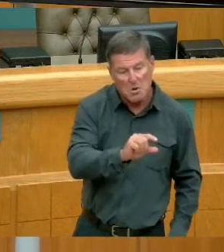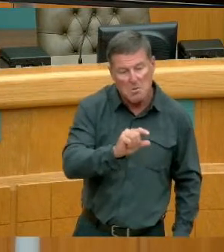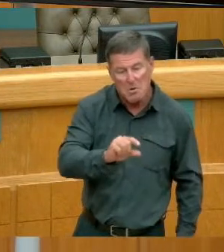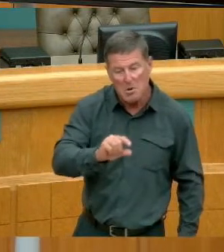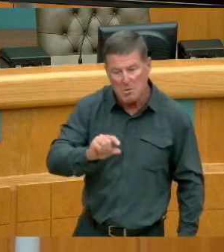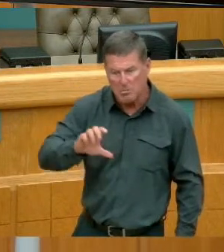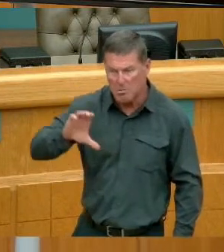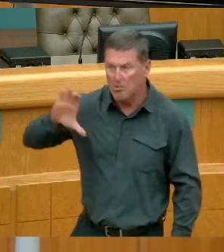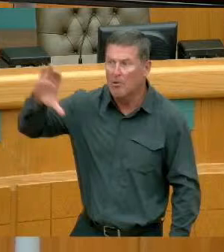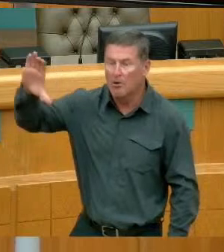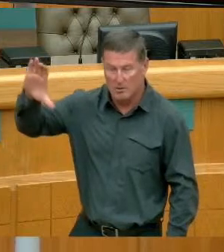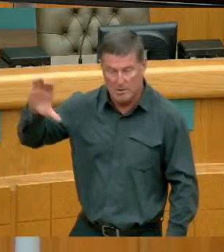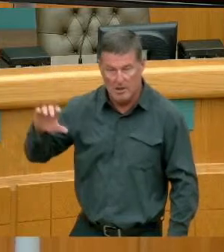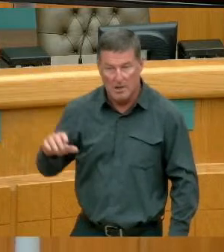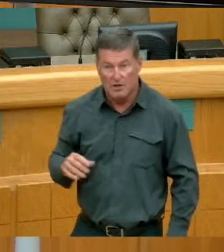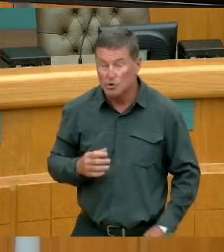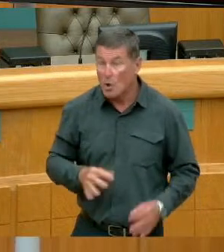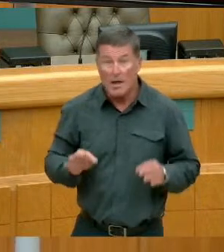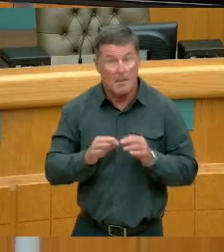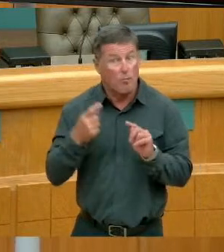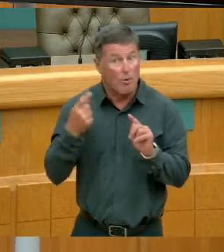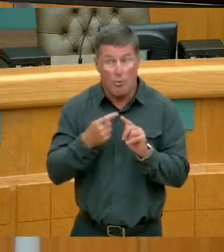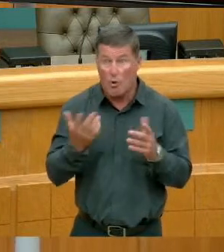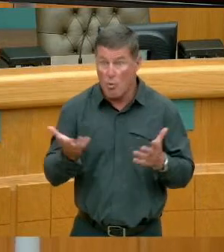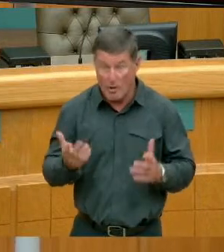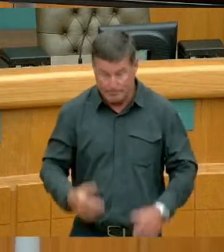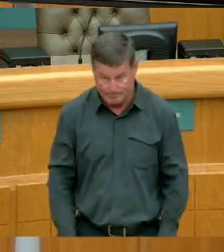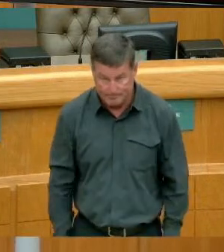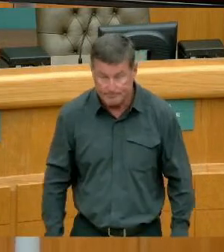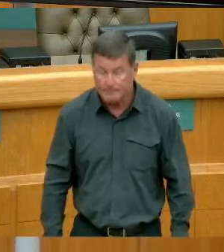A key thing here is that our hospitals in